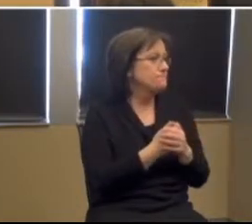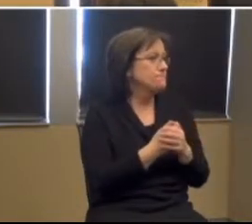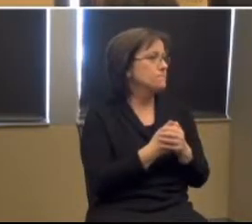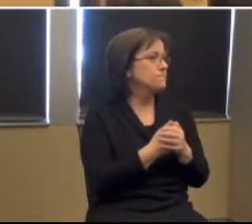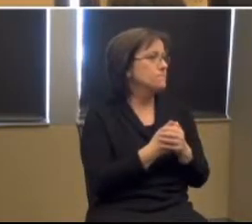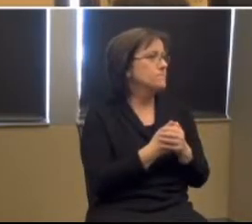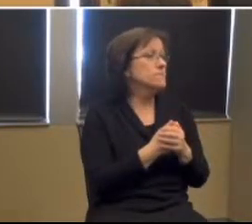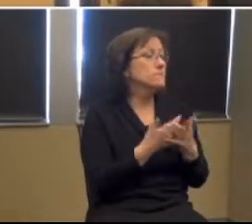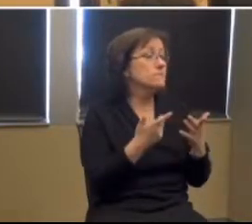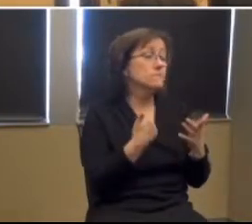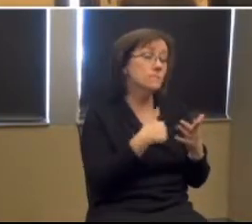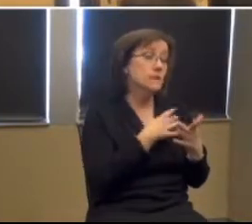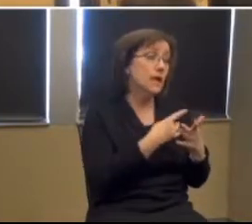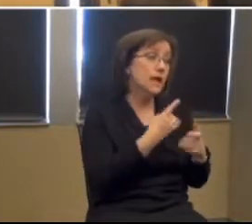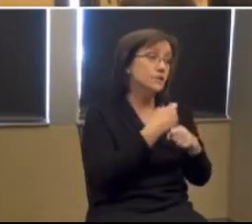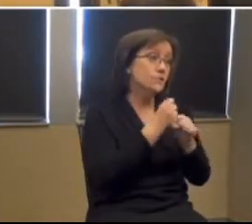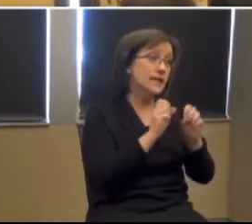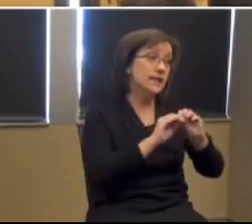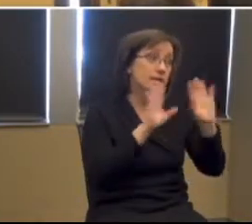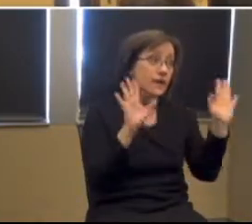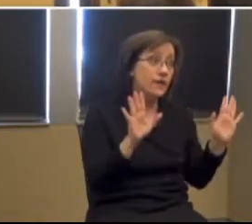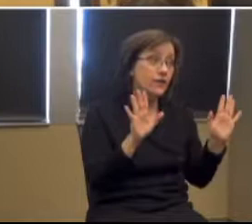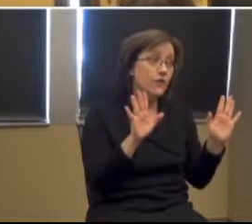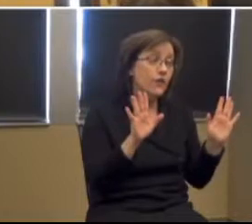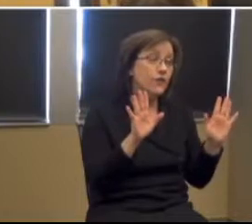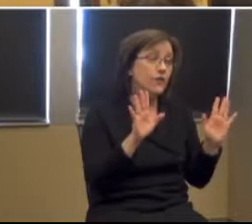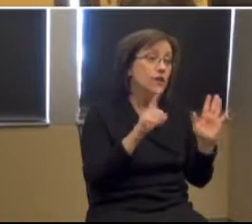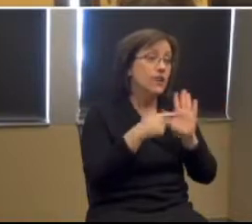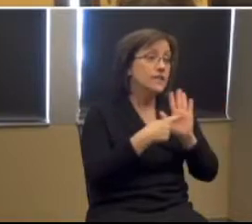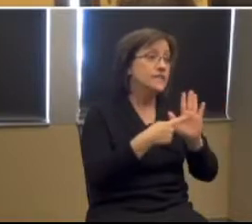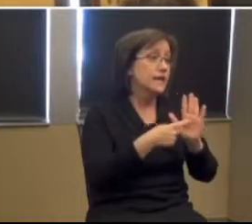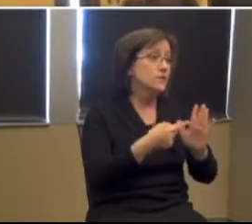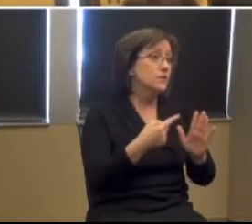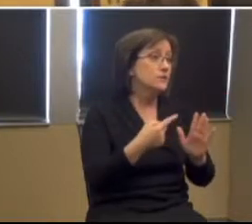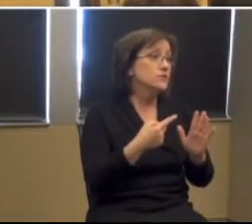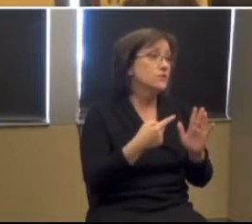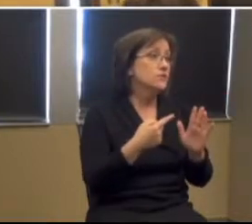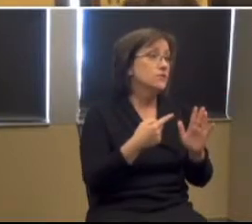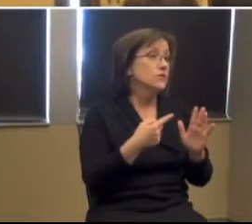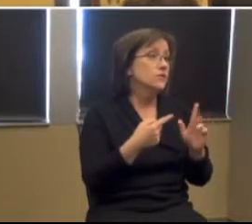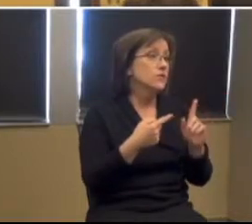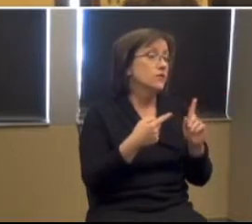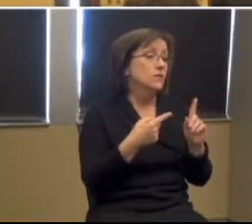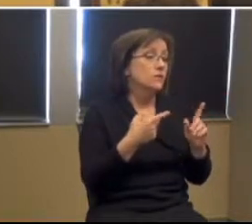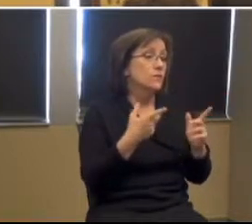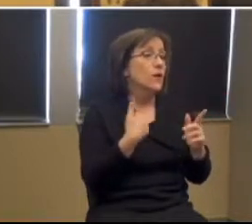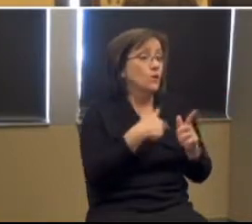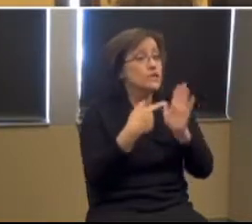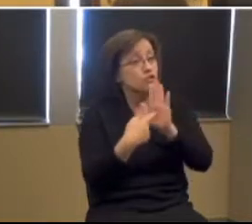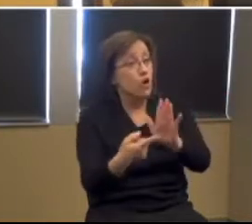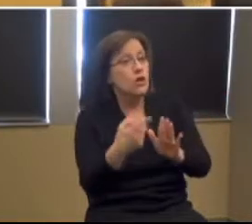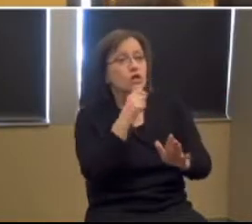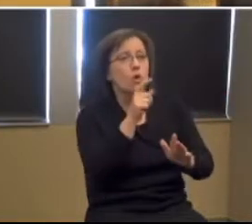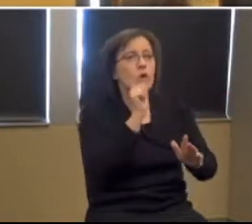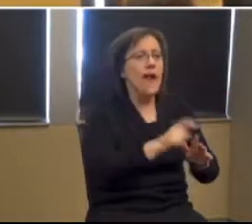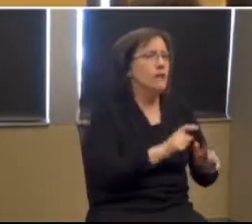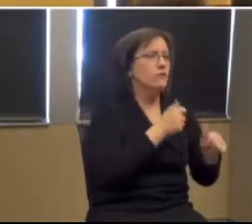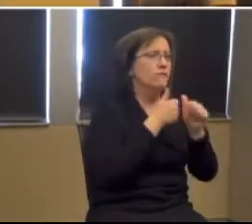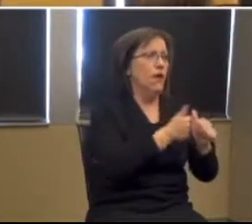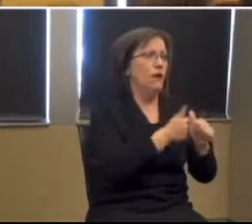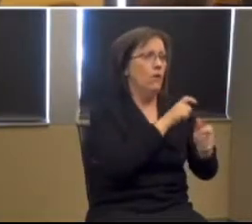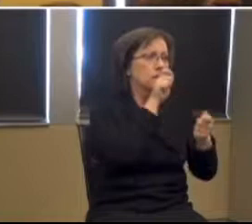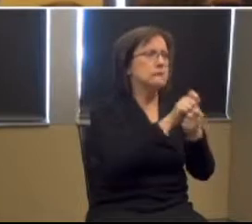clear that the examples that we're going to say are not what you have to use these materials for. Just when we look at this, this is something that we